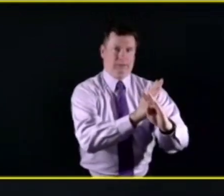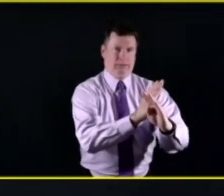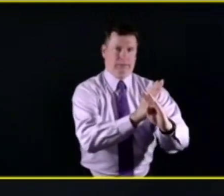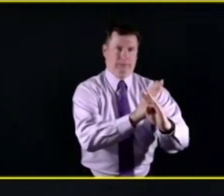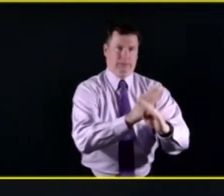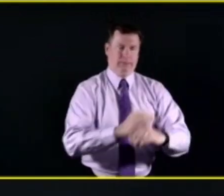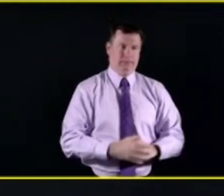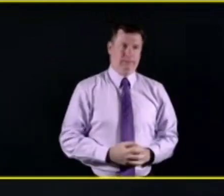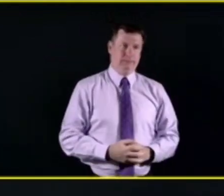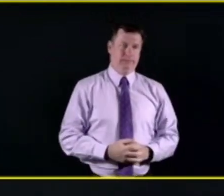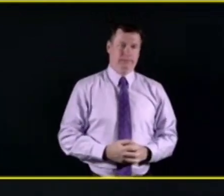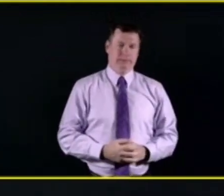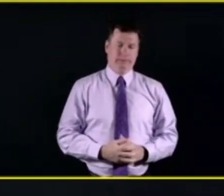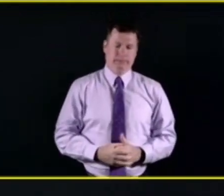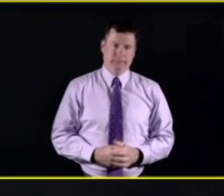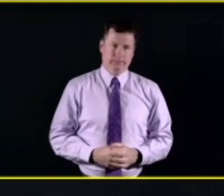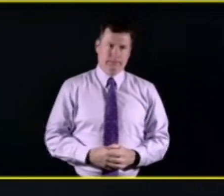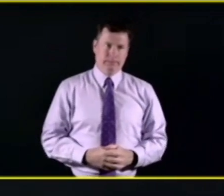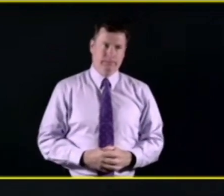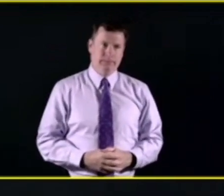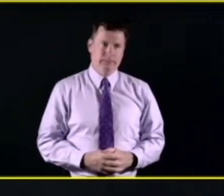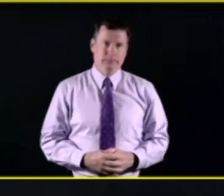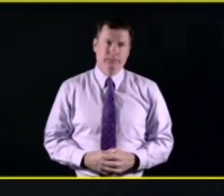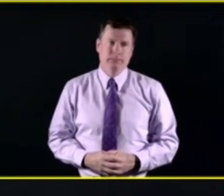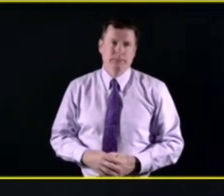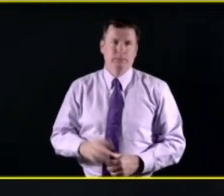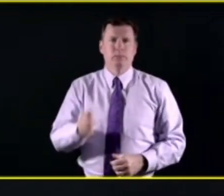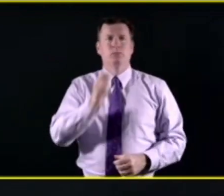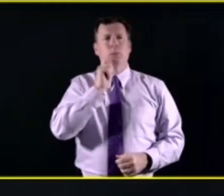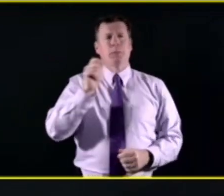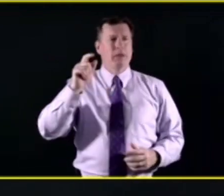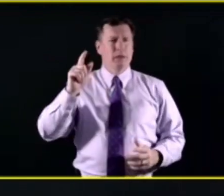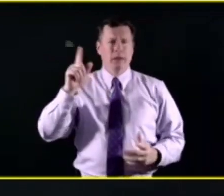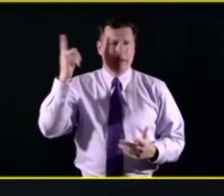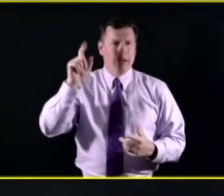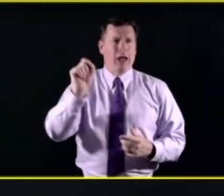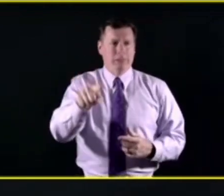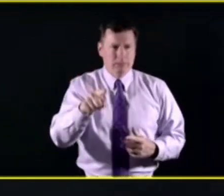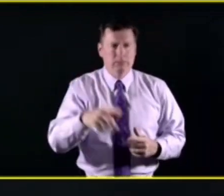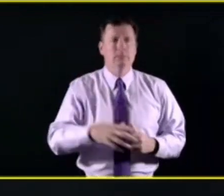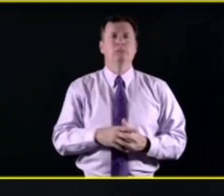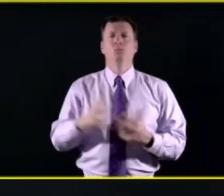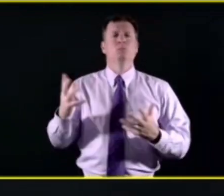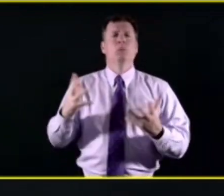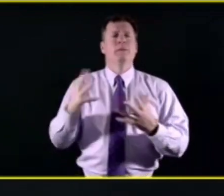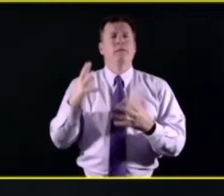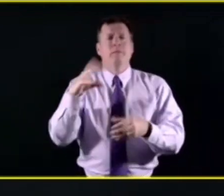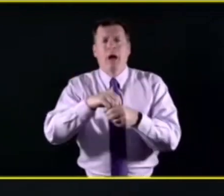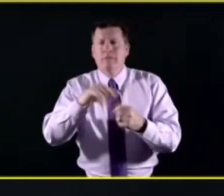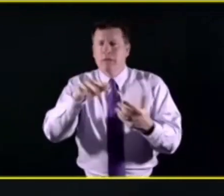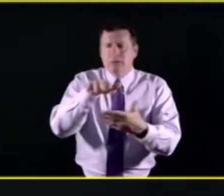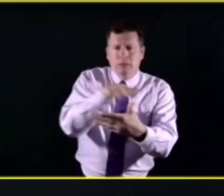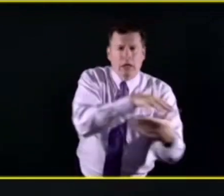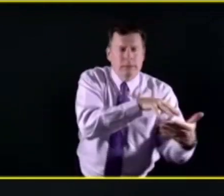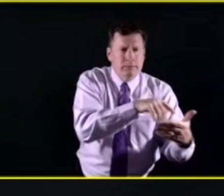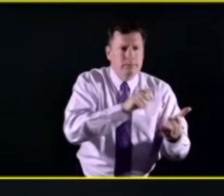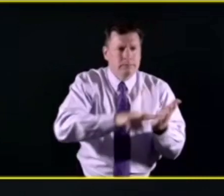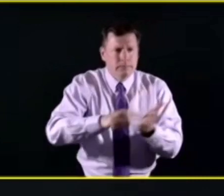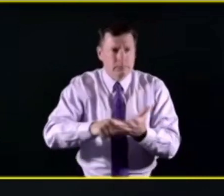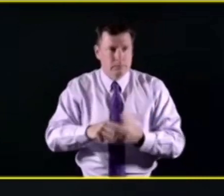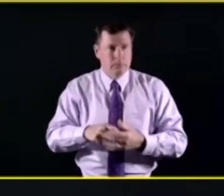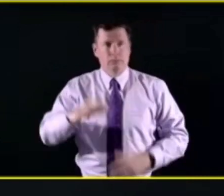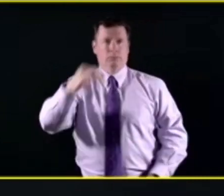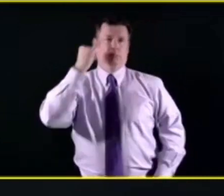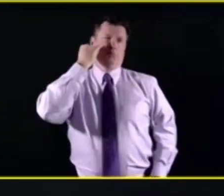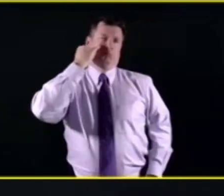Is it as simple as going in, getting a shot, then do they have to stay somewhere? Or how are you going to monitor it? And what